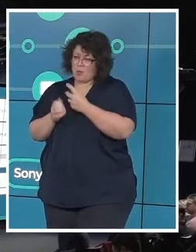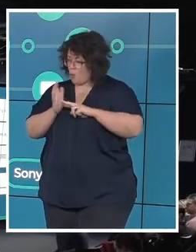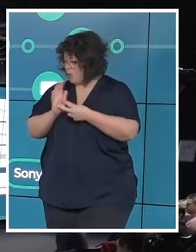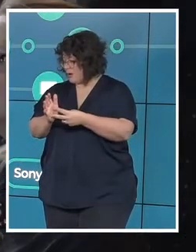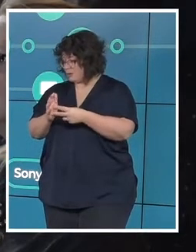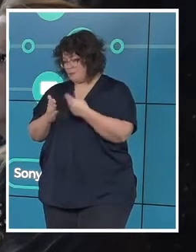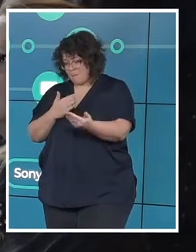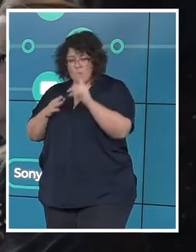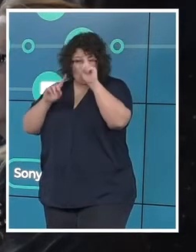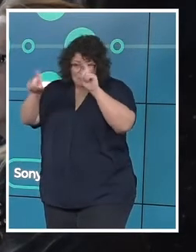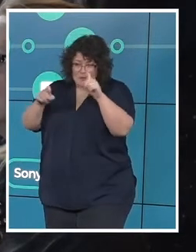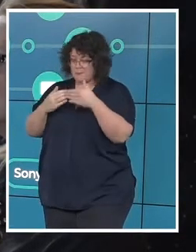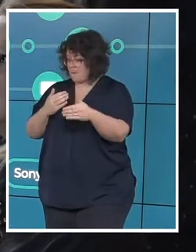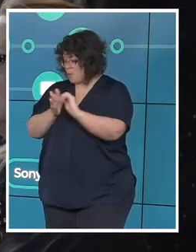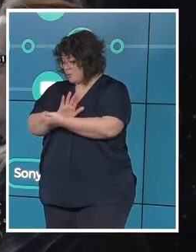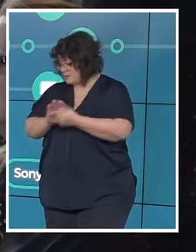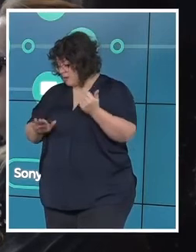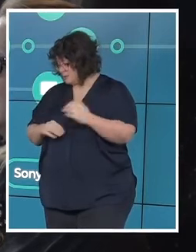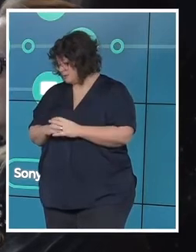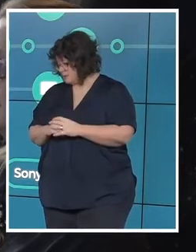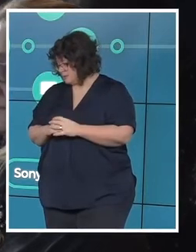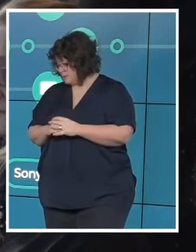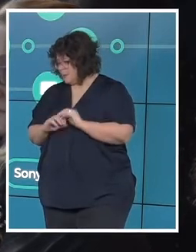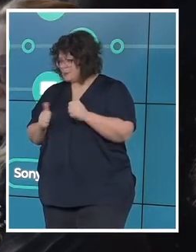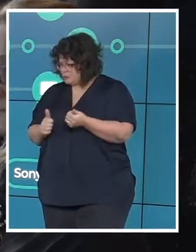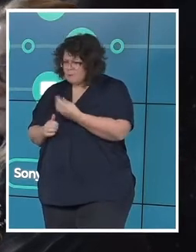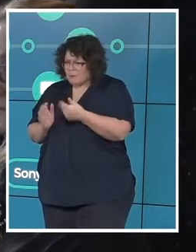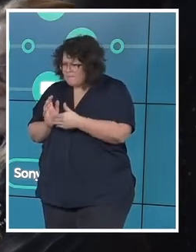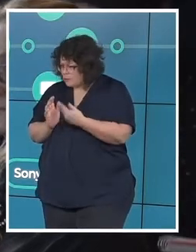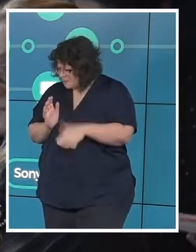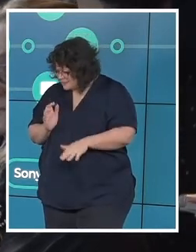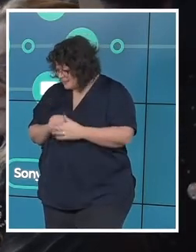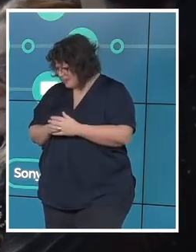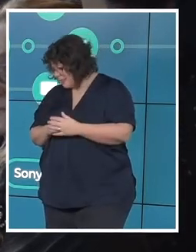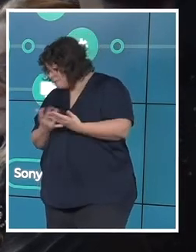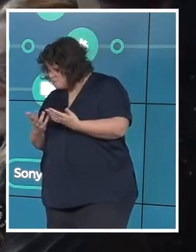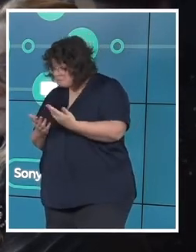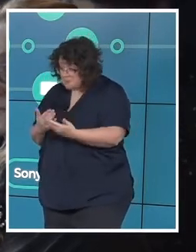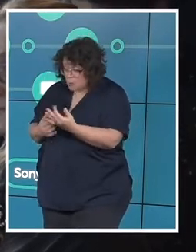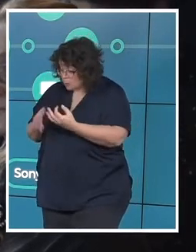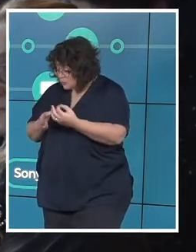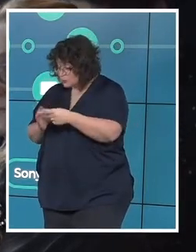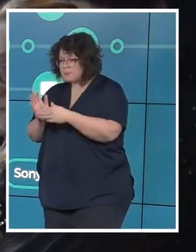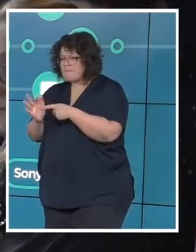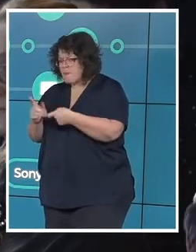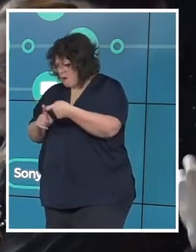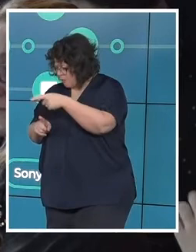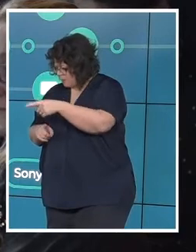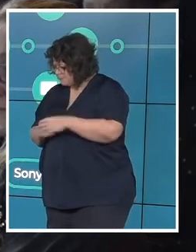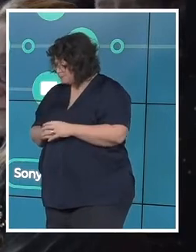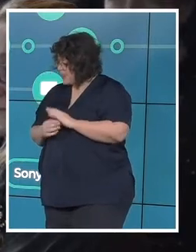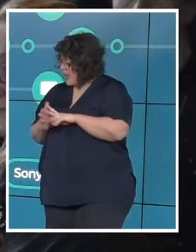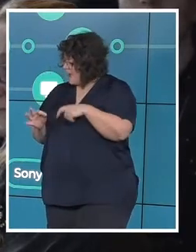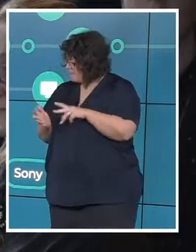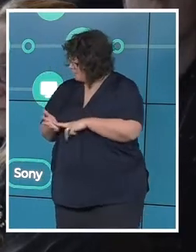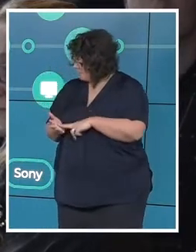of more questions in. Yep. This question, Haben, how do you ensure that people or colleagues send you accessible digital